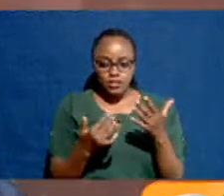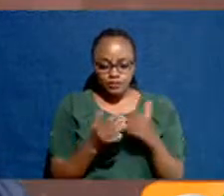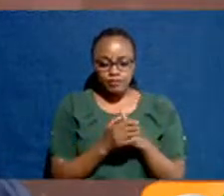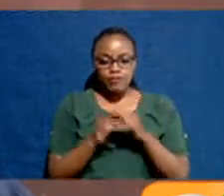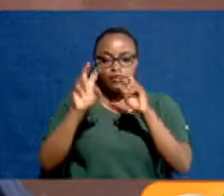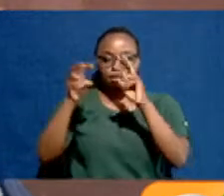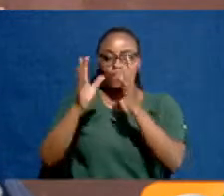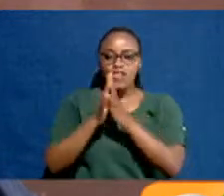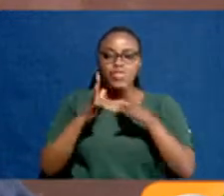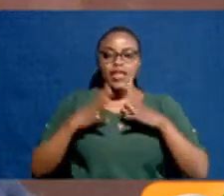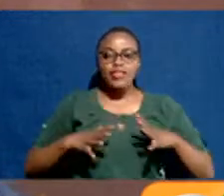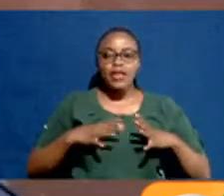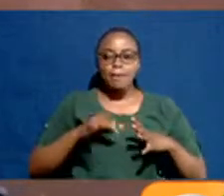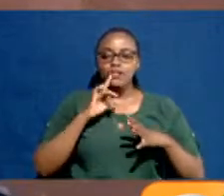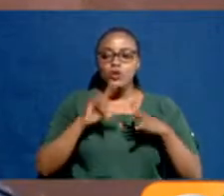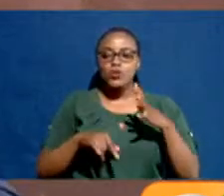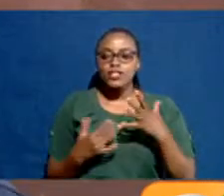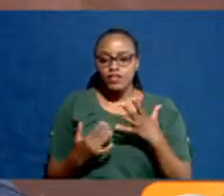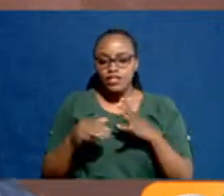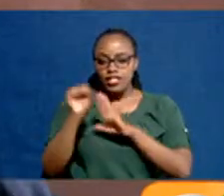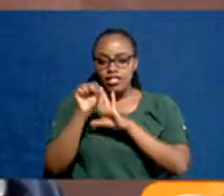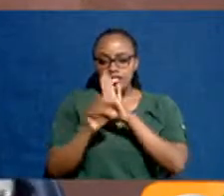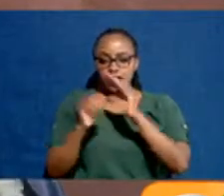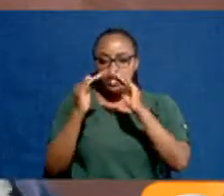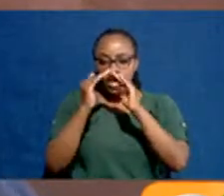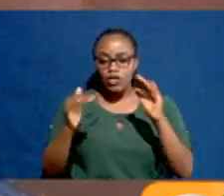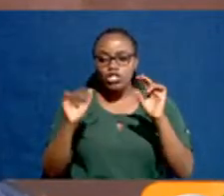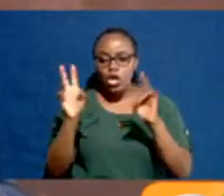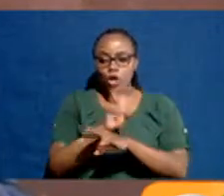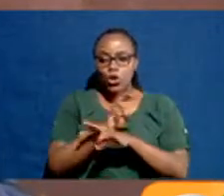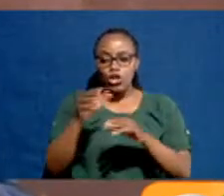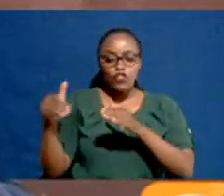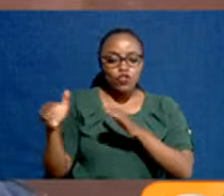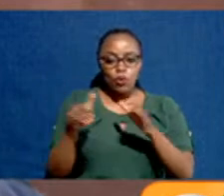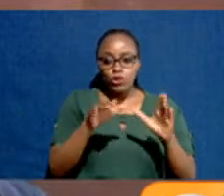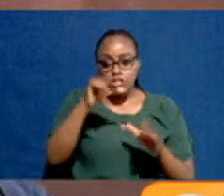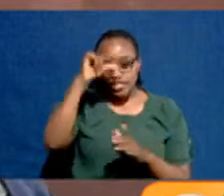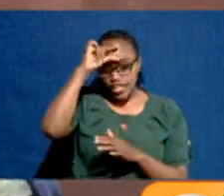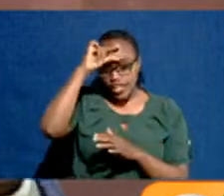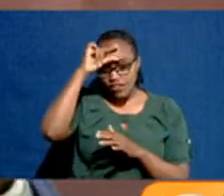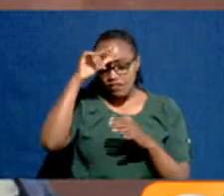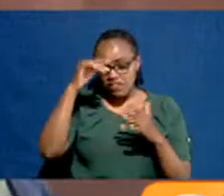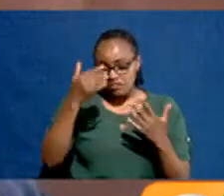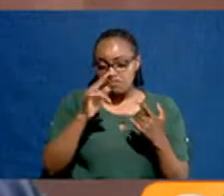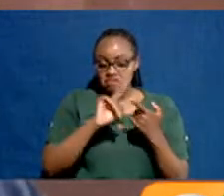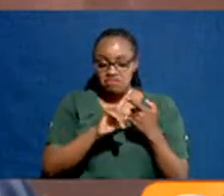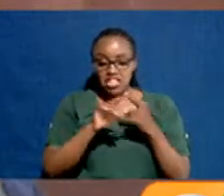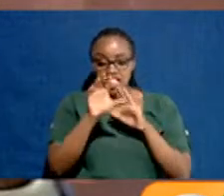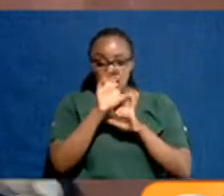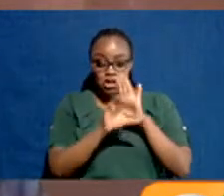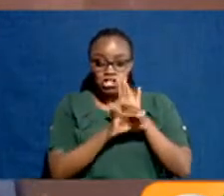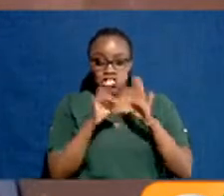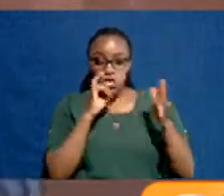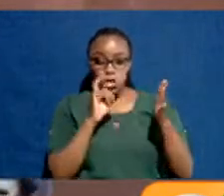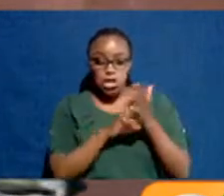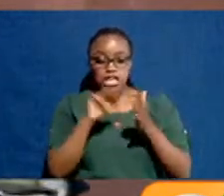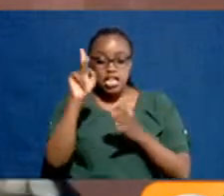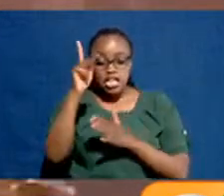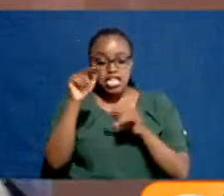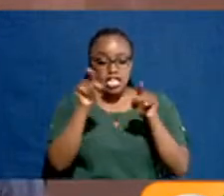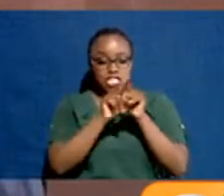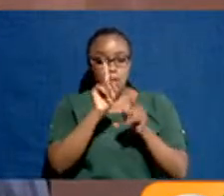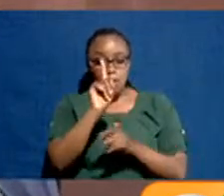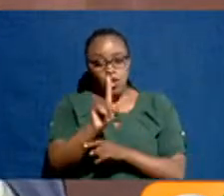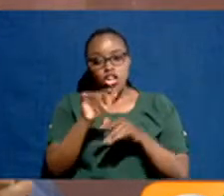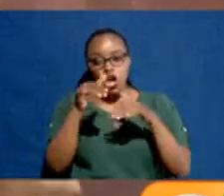and the people who you said are lining up at State House looking for opportunities in government. I mean, the Constitution only recognizes Kenyans as one. There are no